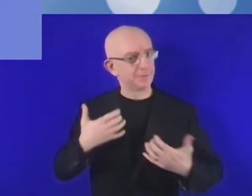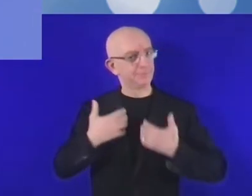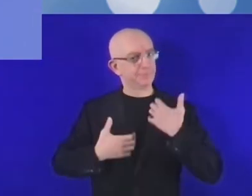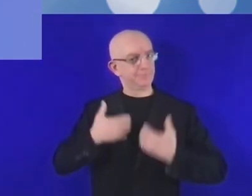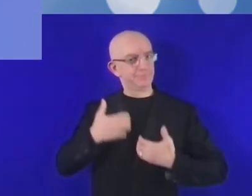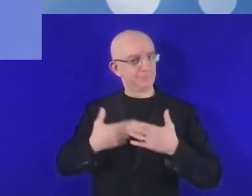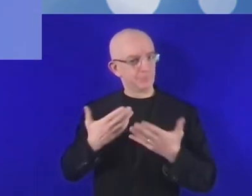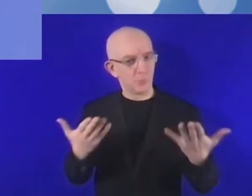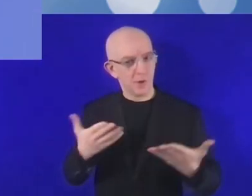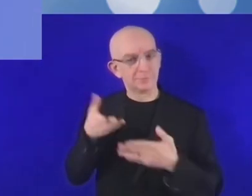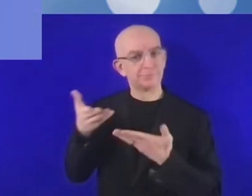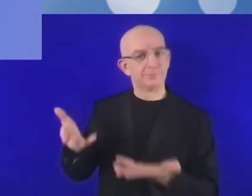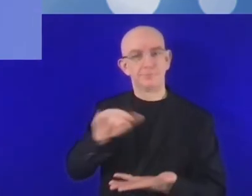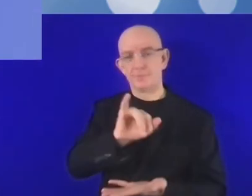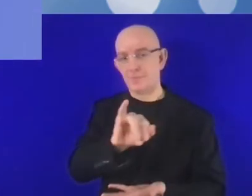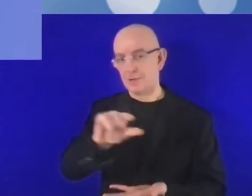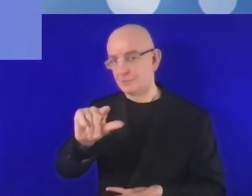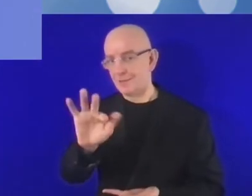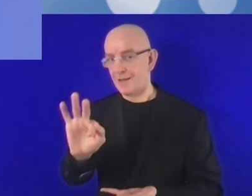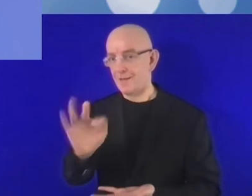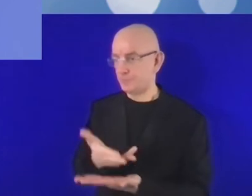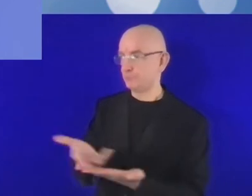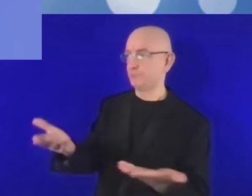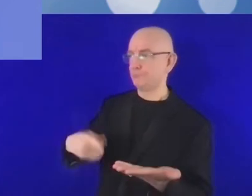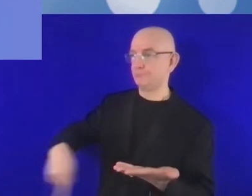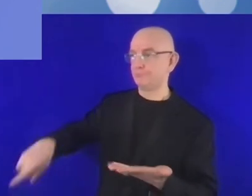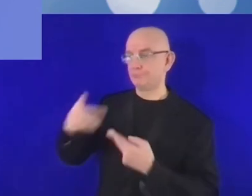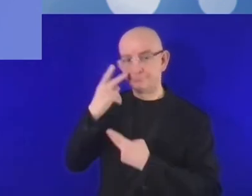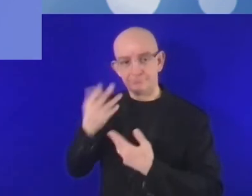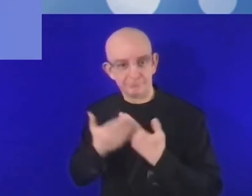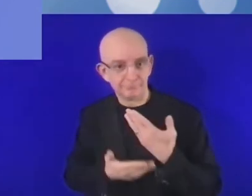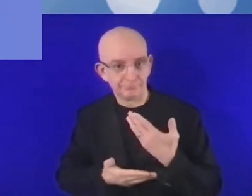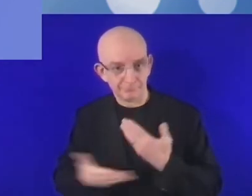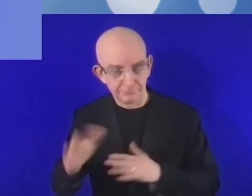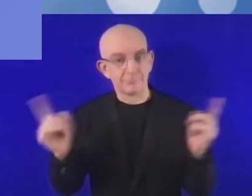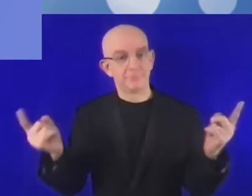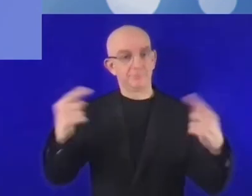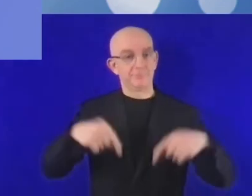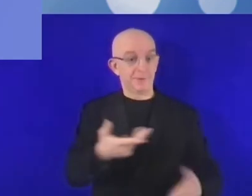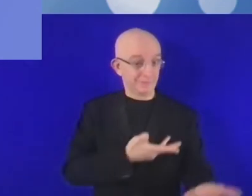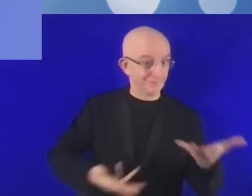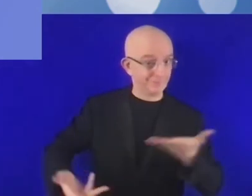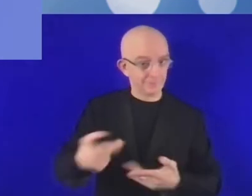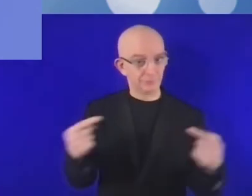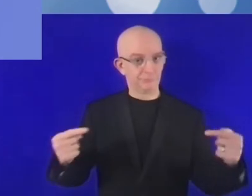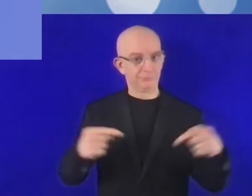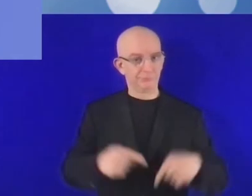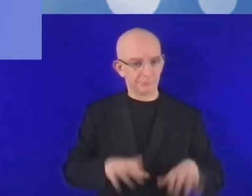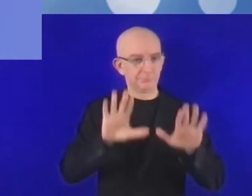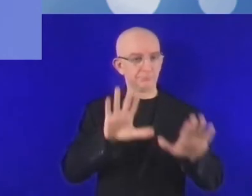let's move a little bit and focus on the business side of of the perspective from of the digital perspective such